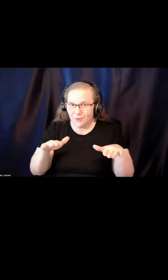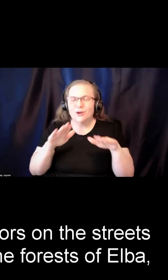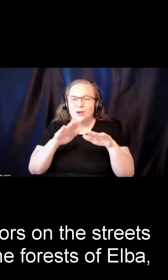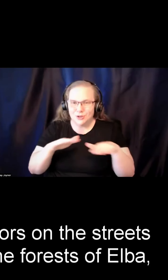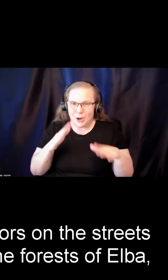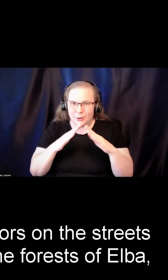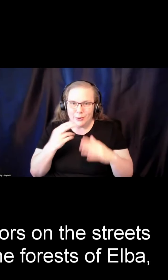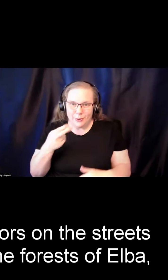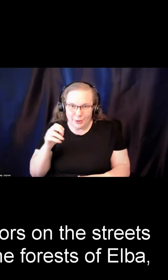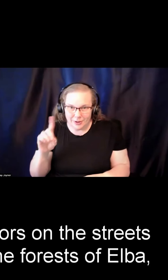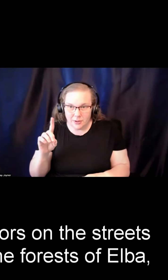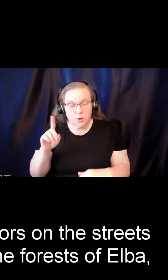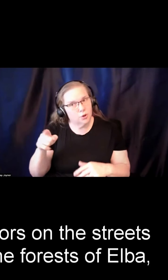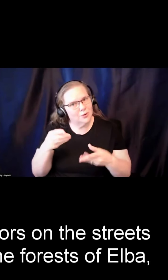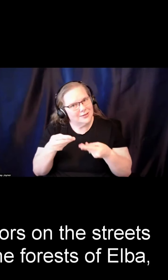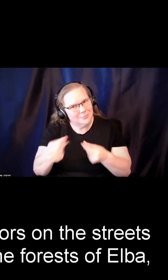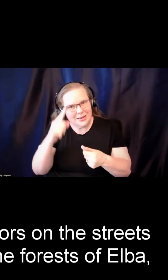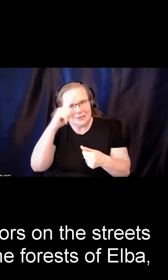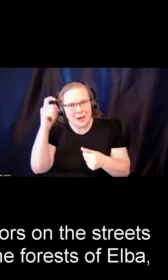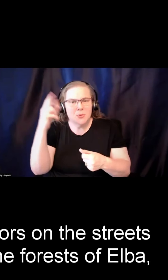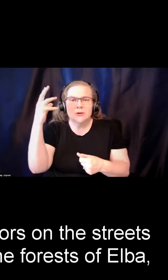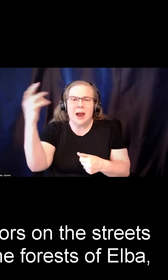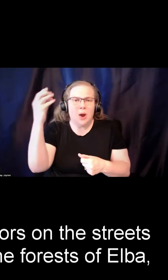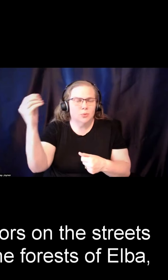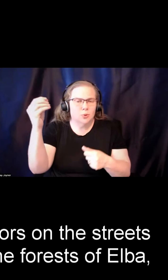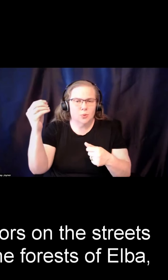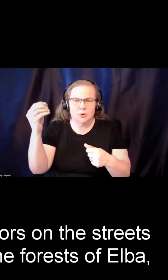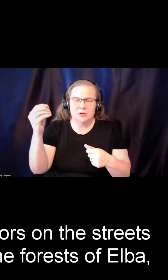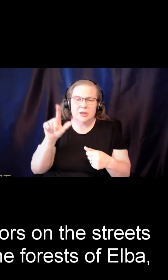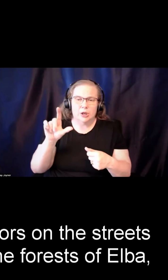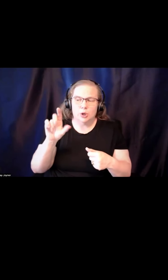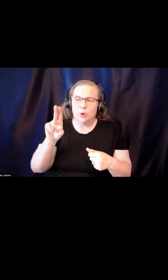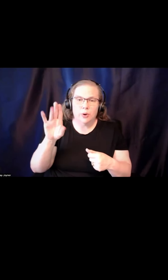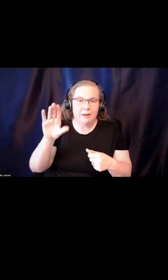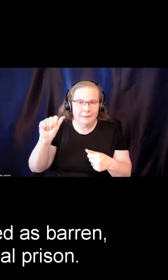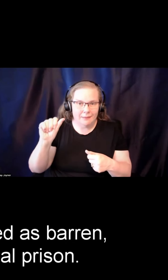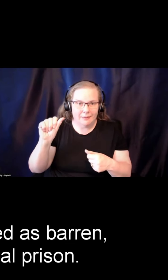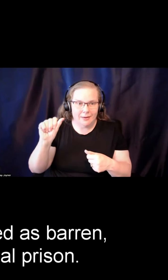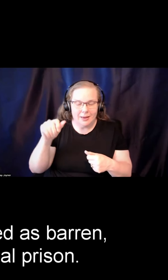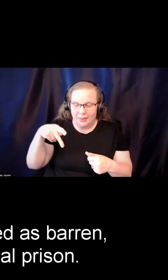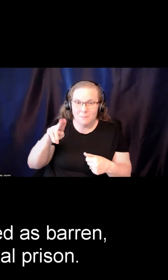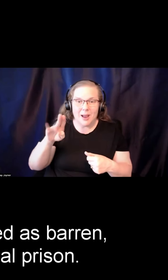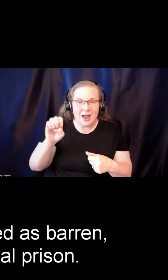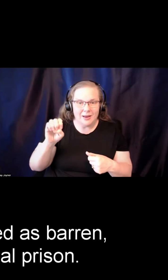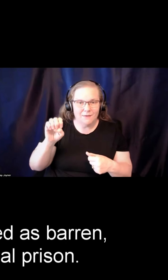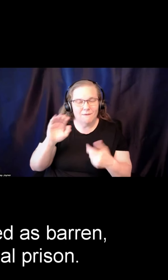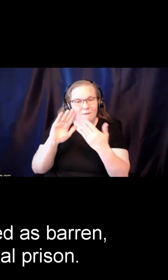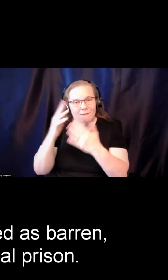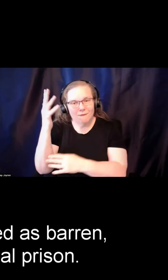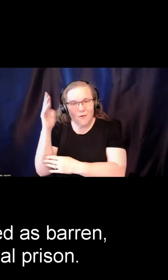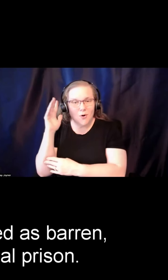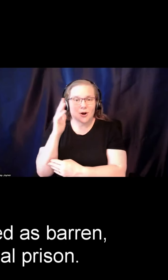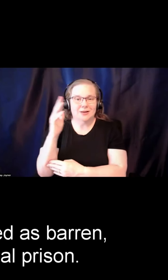childhood, summers spent outdoors on the streets of Lucca and in the pine forests of Elba, an island I'd pictured as